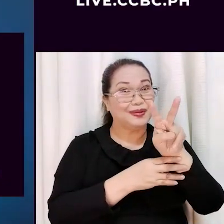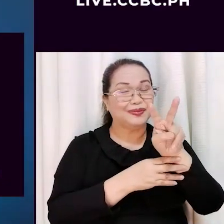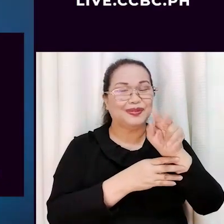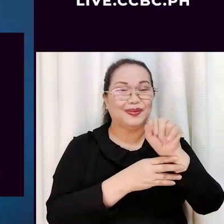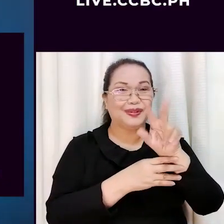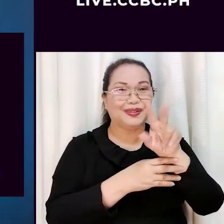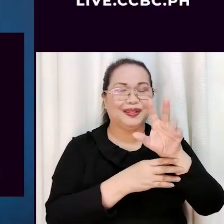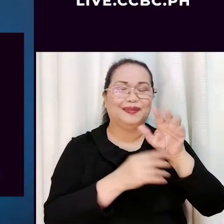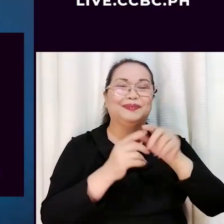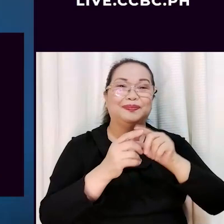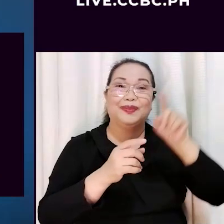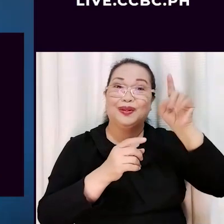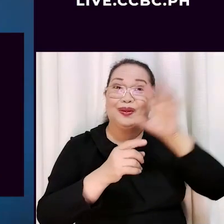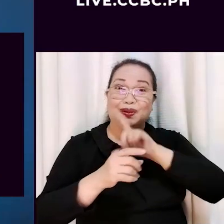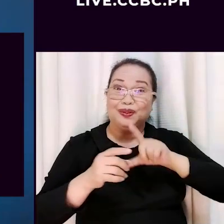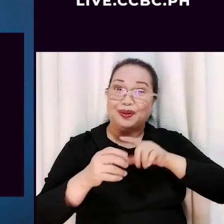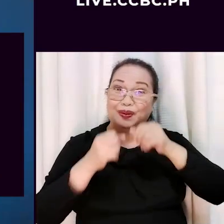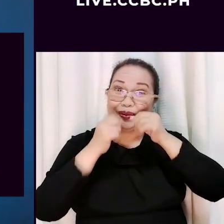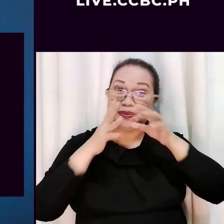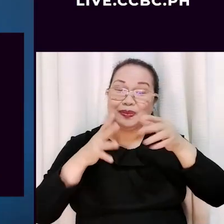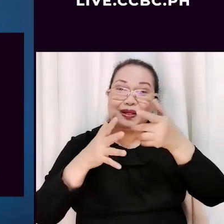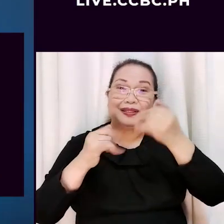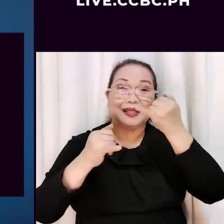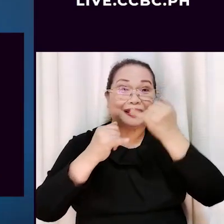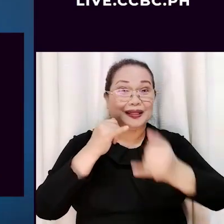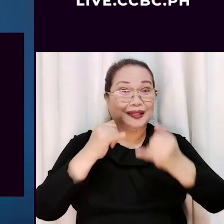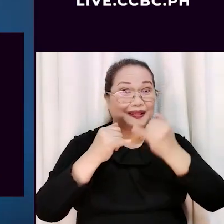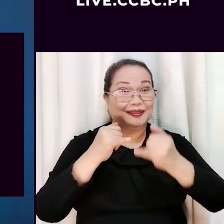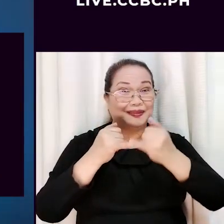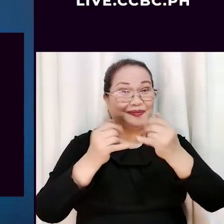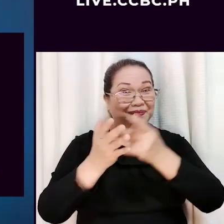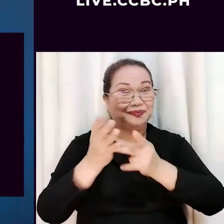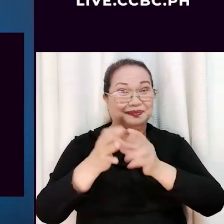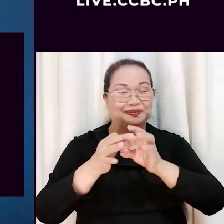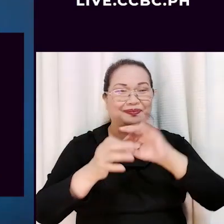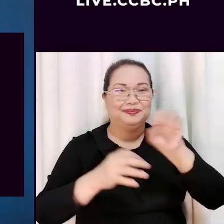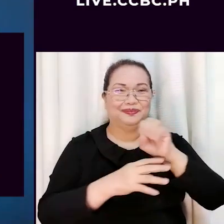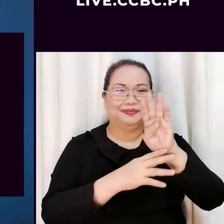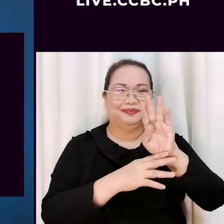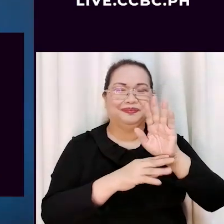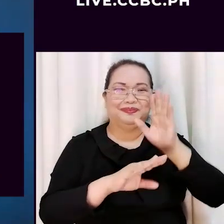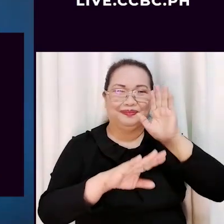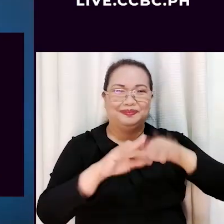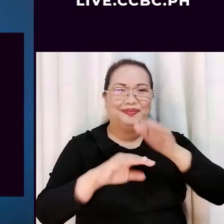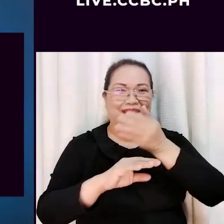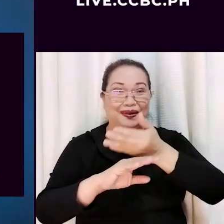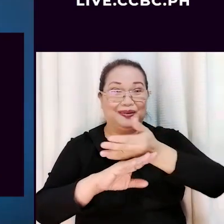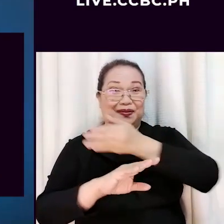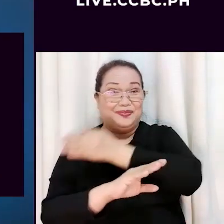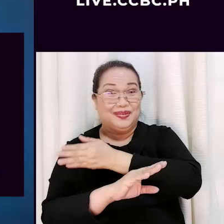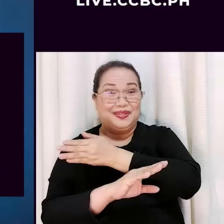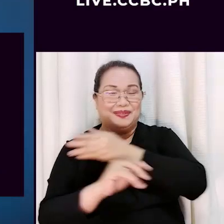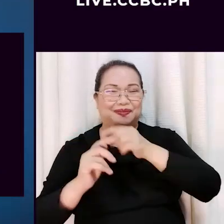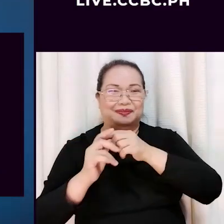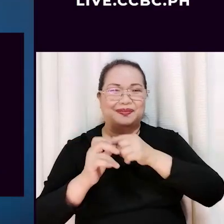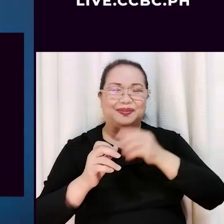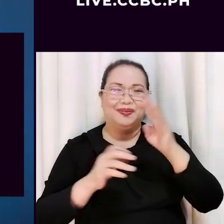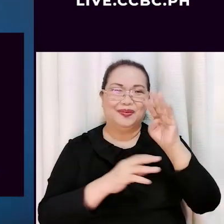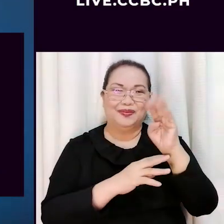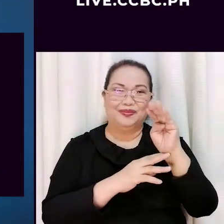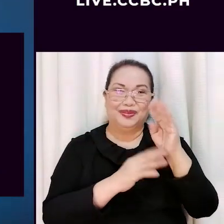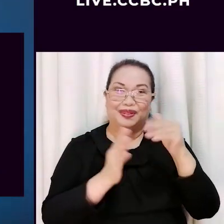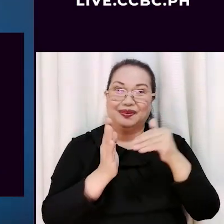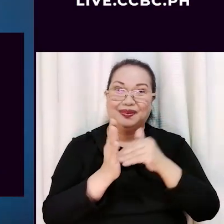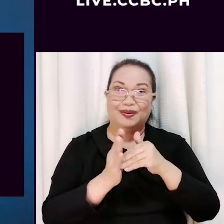17. The Lord blessed the latter part of Job's life more than the former part. He had 14,000